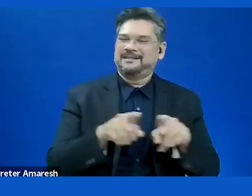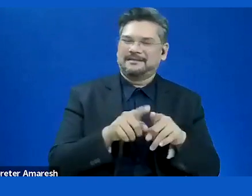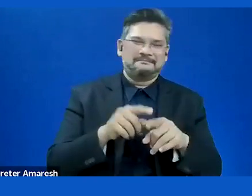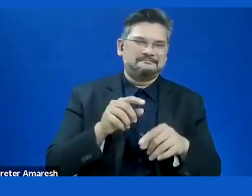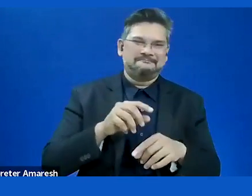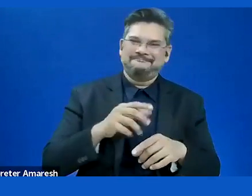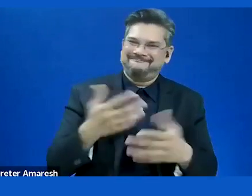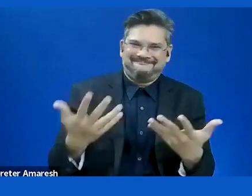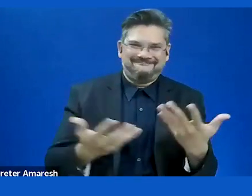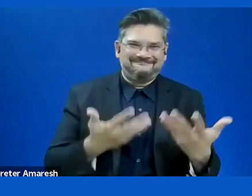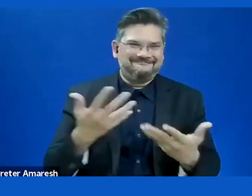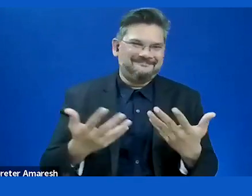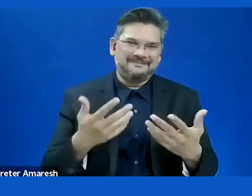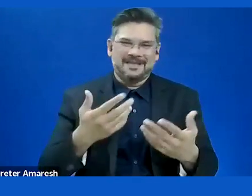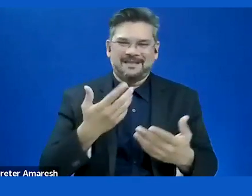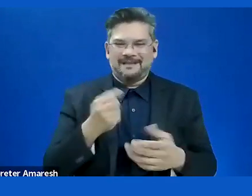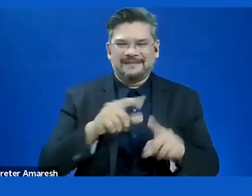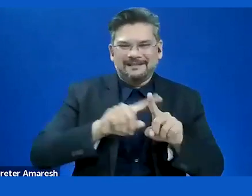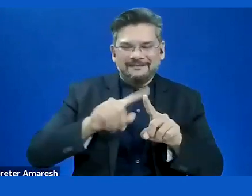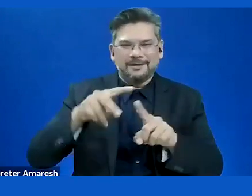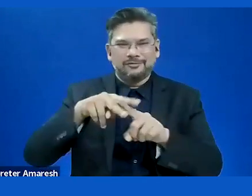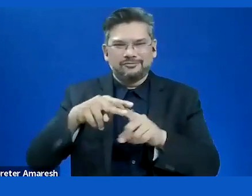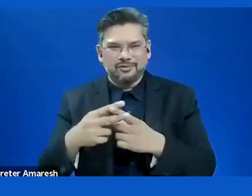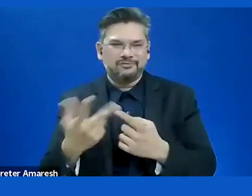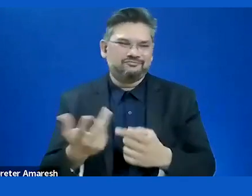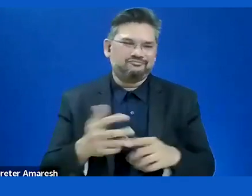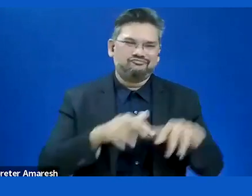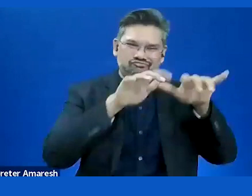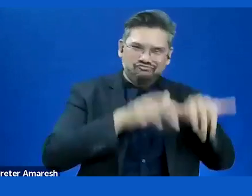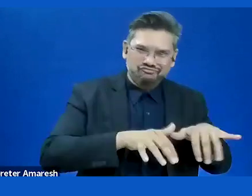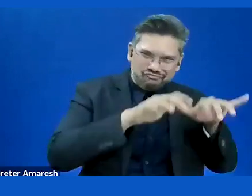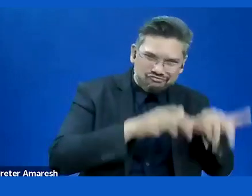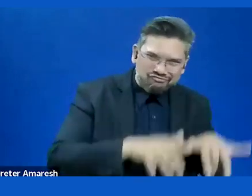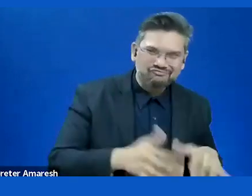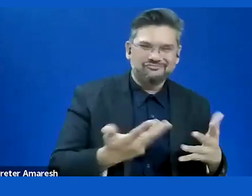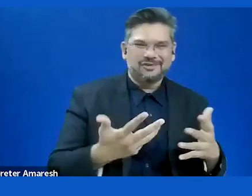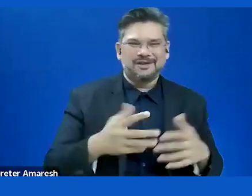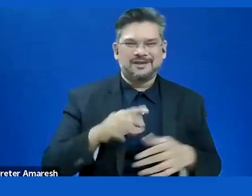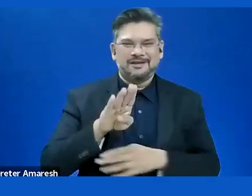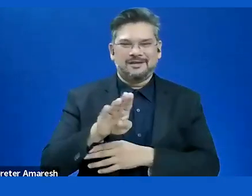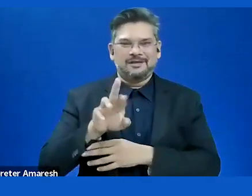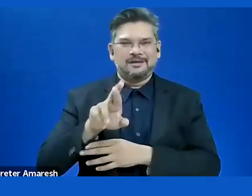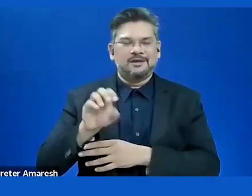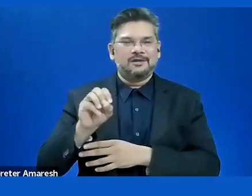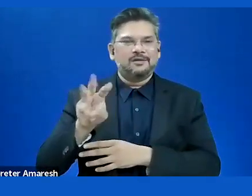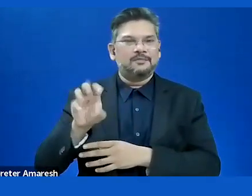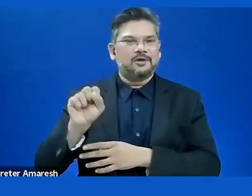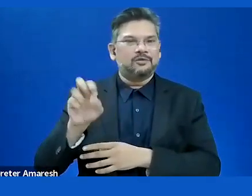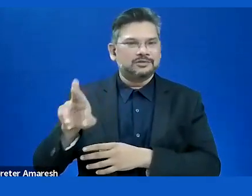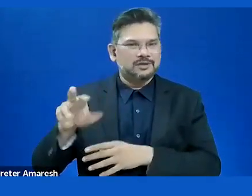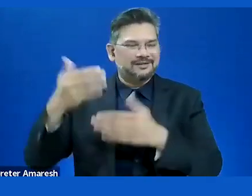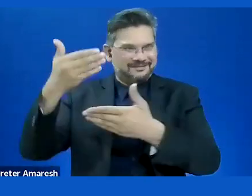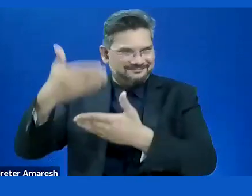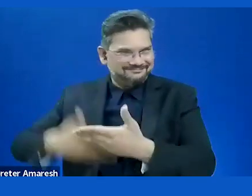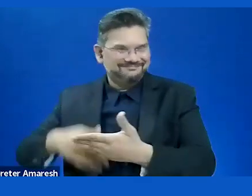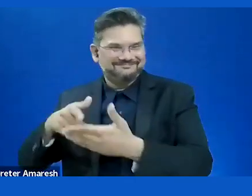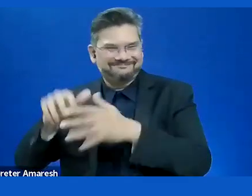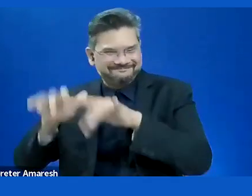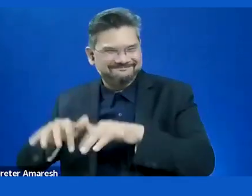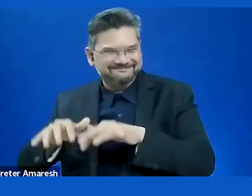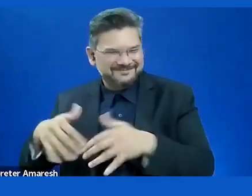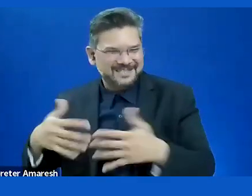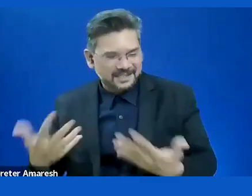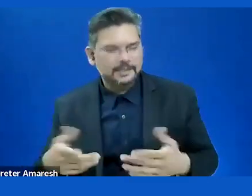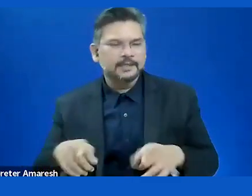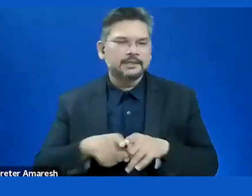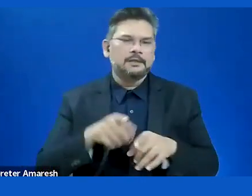in tools like code editors and also browsers. So I think there are lots of very useful tools that can actually check code